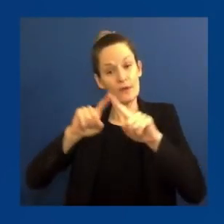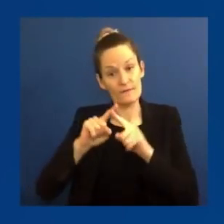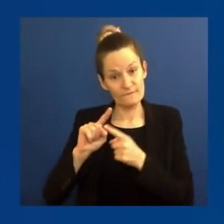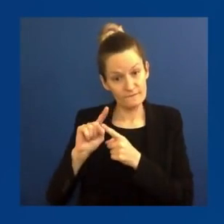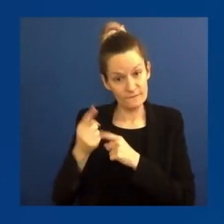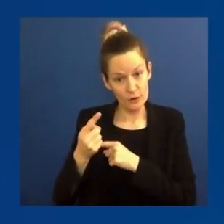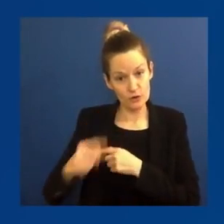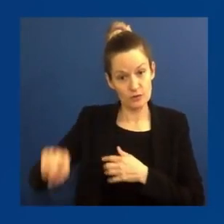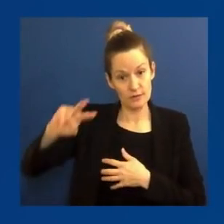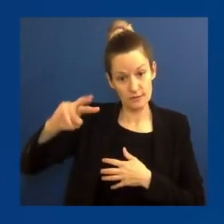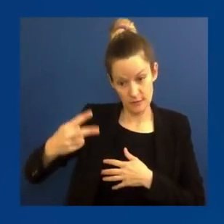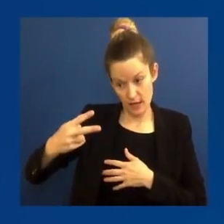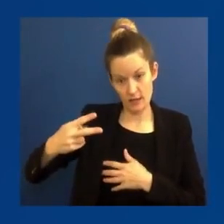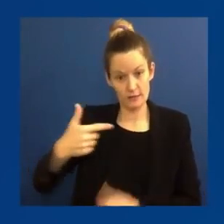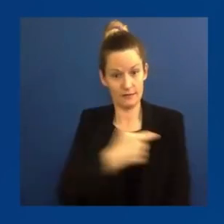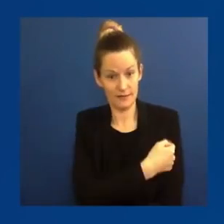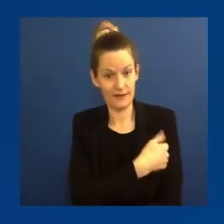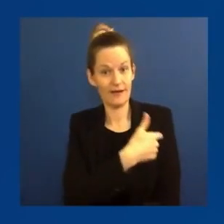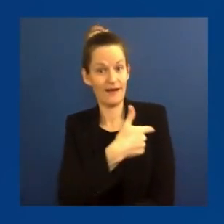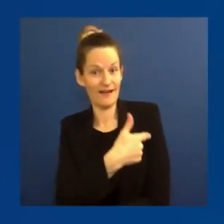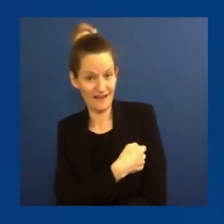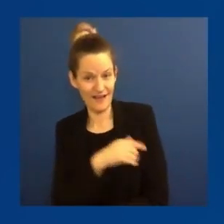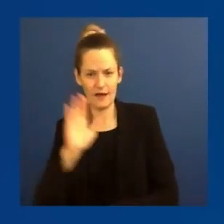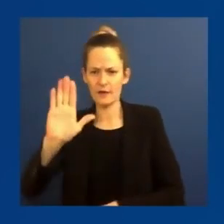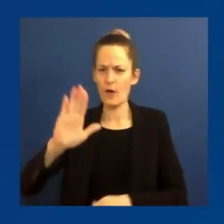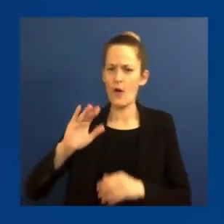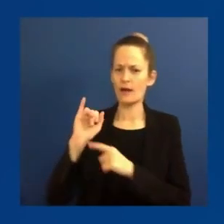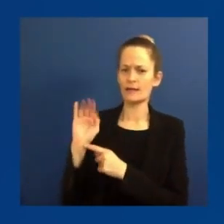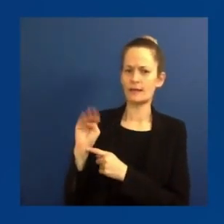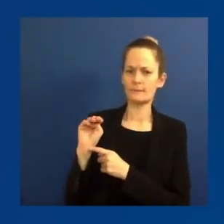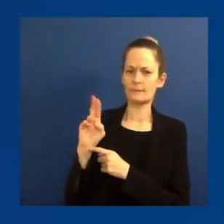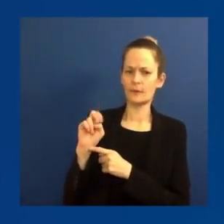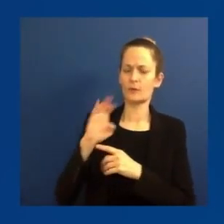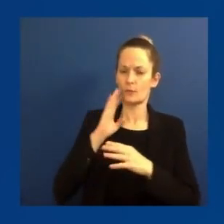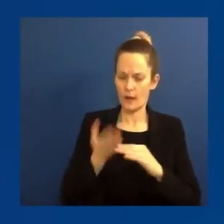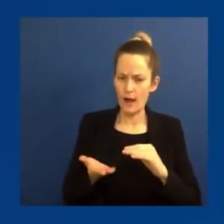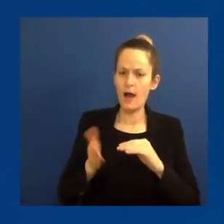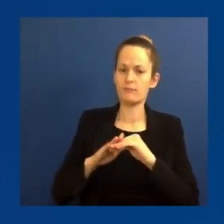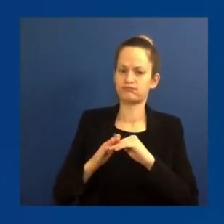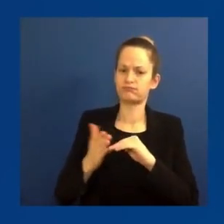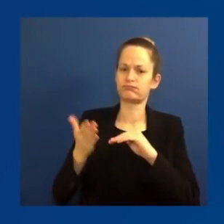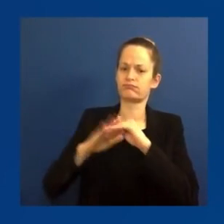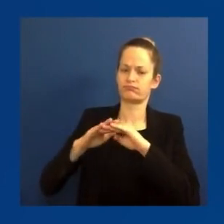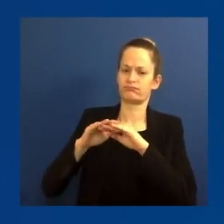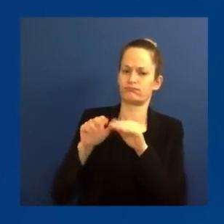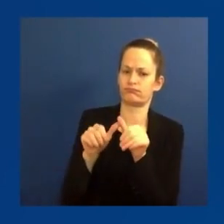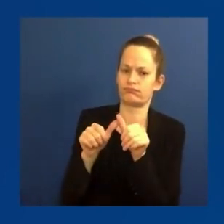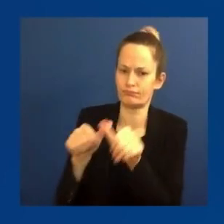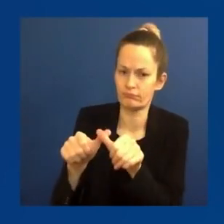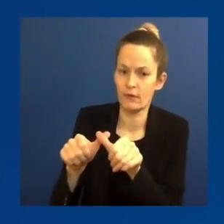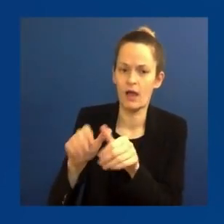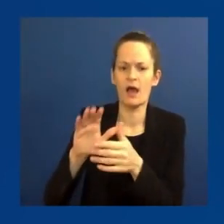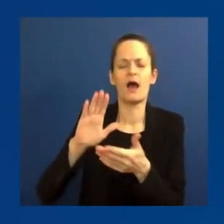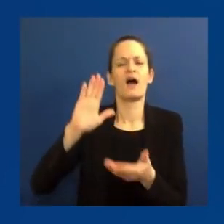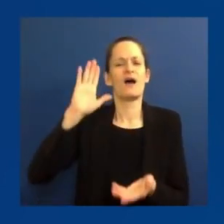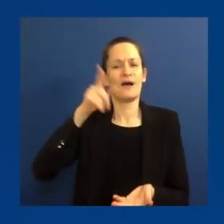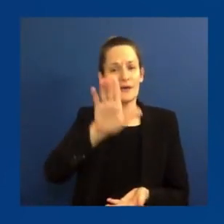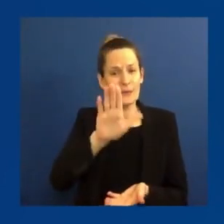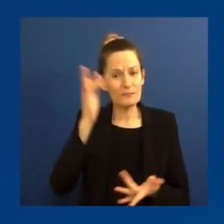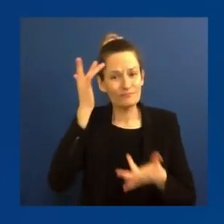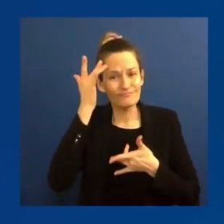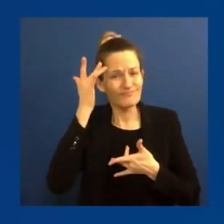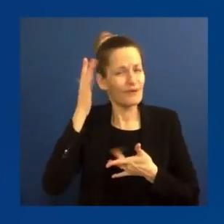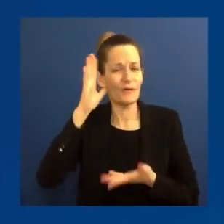responses that provide strong protection against severe disease, hospital, and death. Therefore,